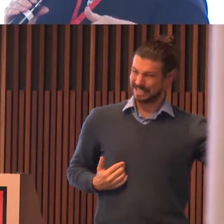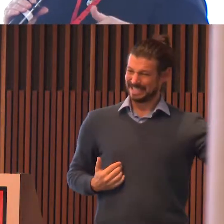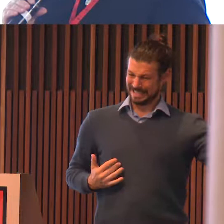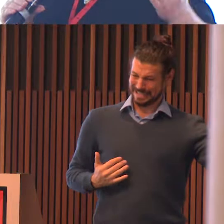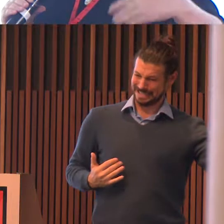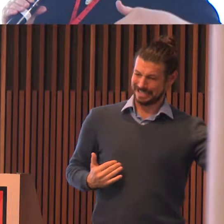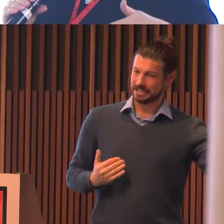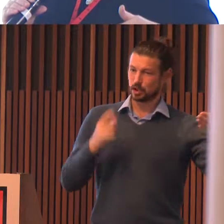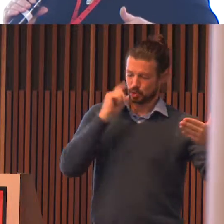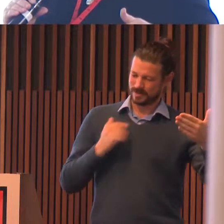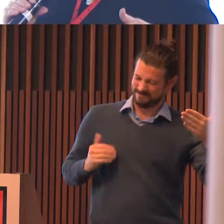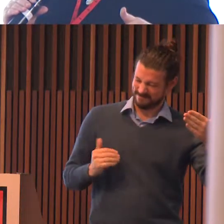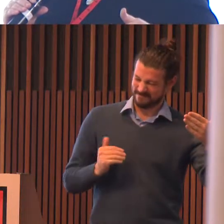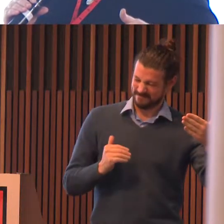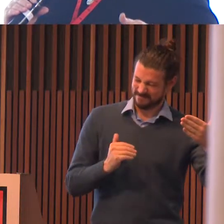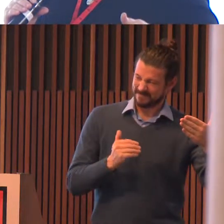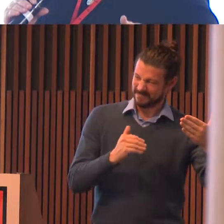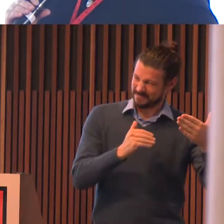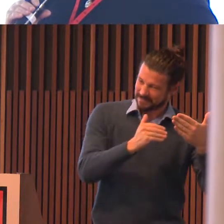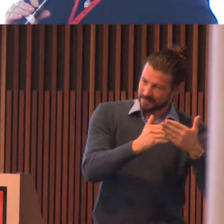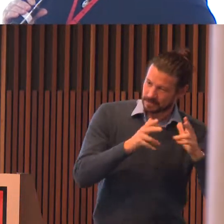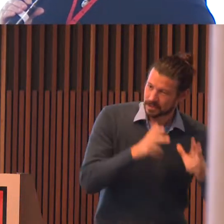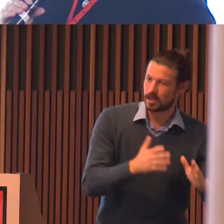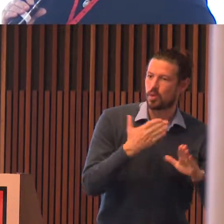trying to get through the work that we've already got.